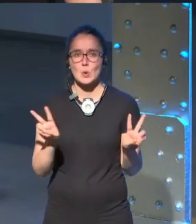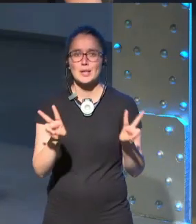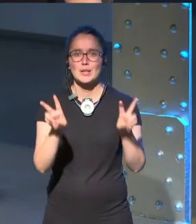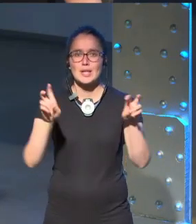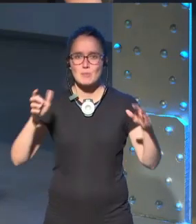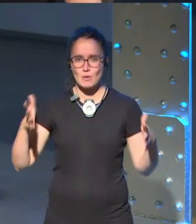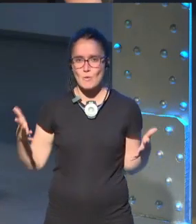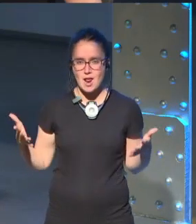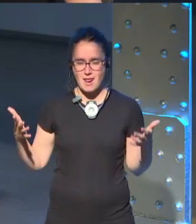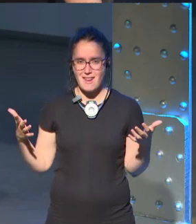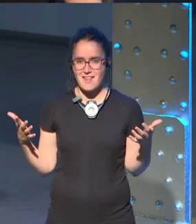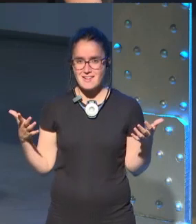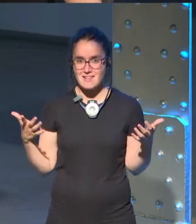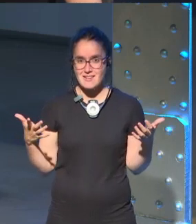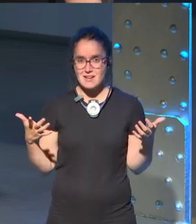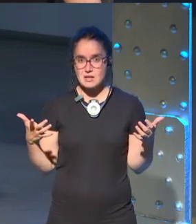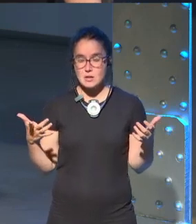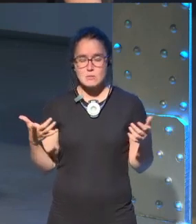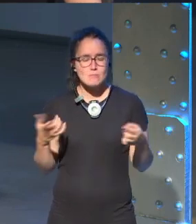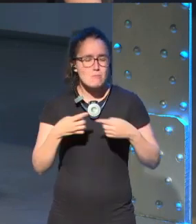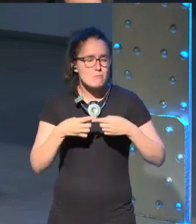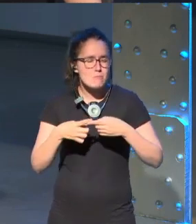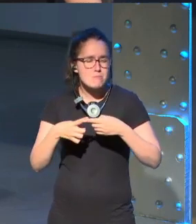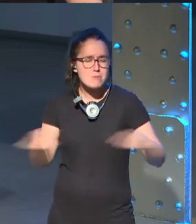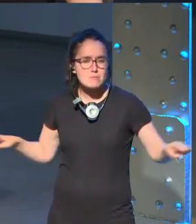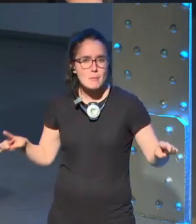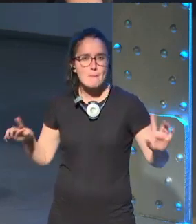they're remarkably different, they love each other.